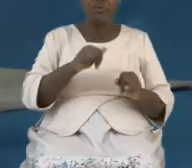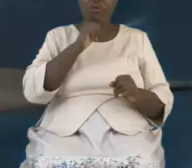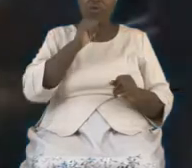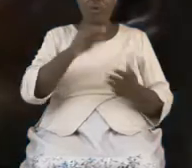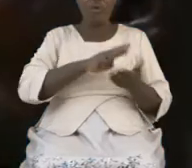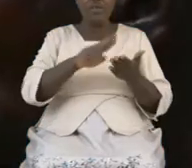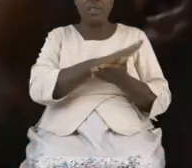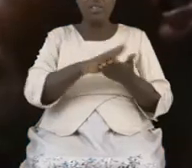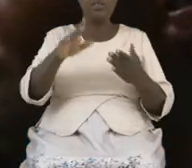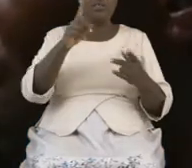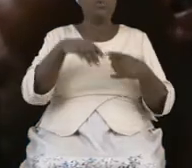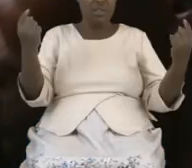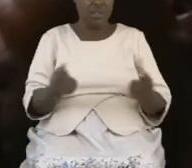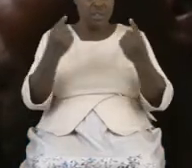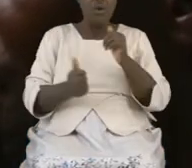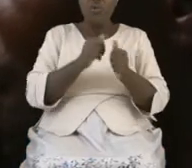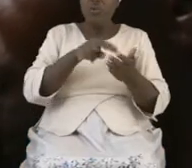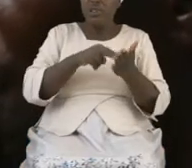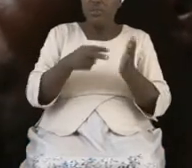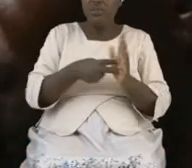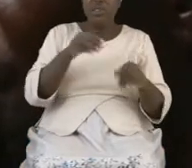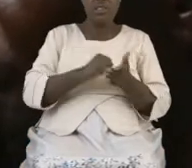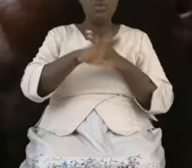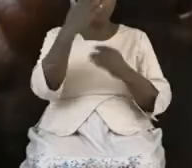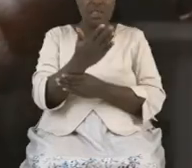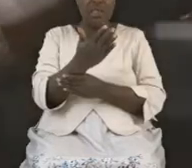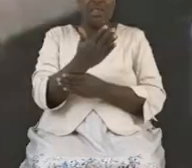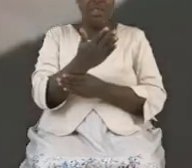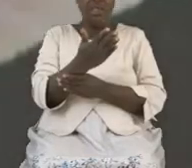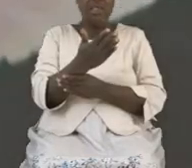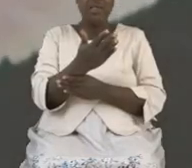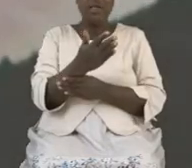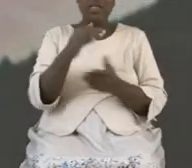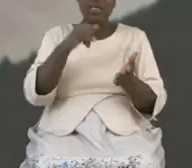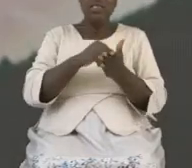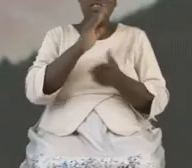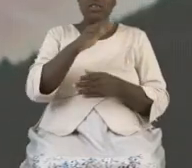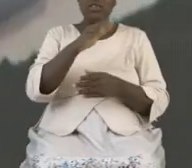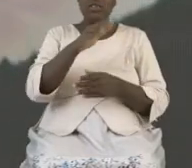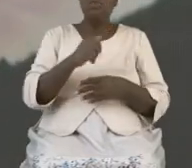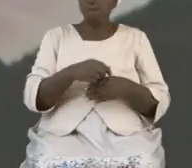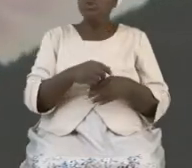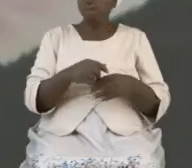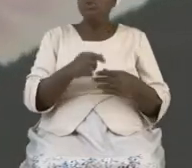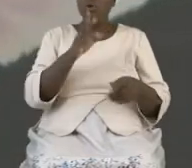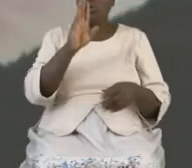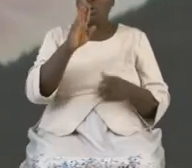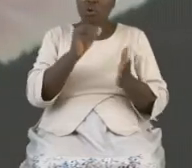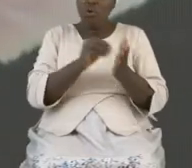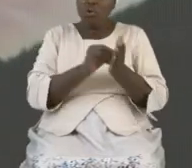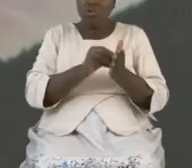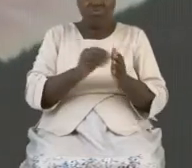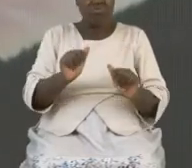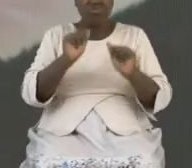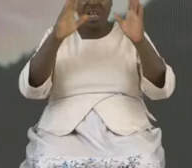in your hand. It's by your volition. You can if you want. You will not if you